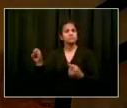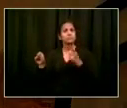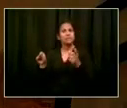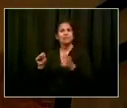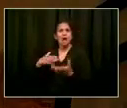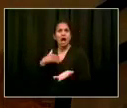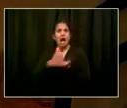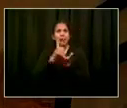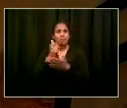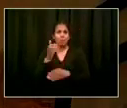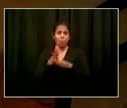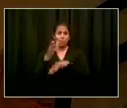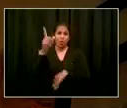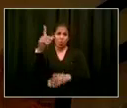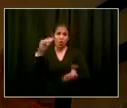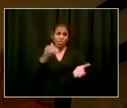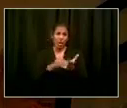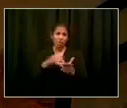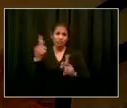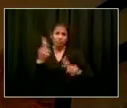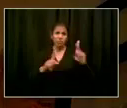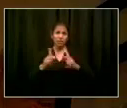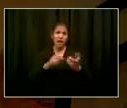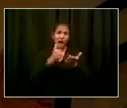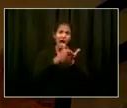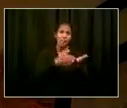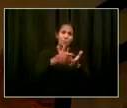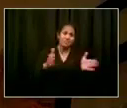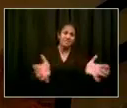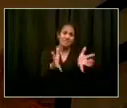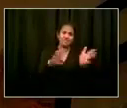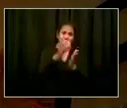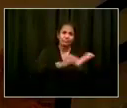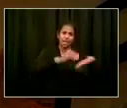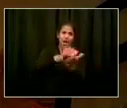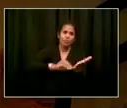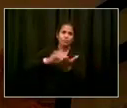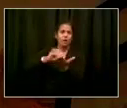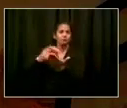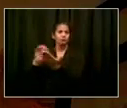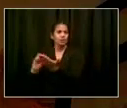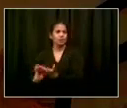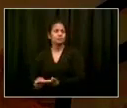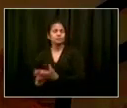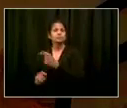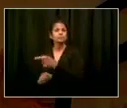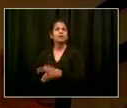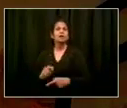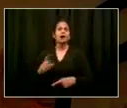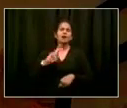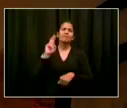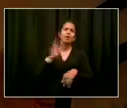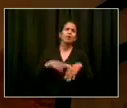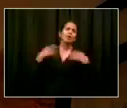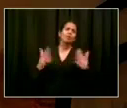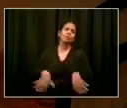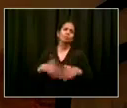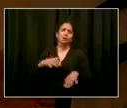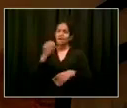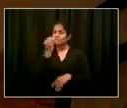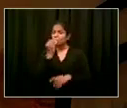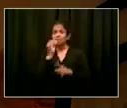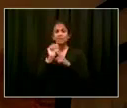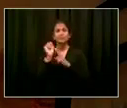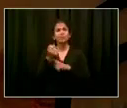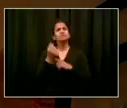see just the desperation and the food insecurity as a result of the pandemic, we've been able to ensure that we are helping